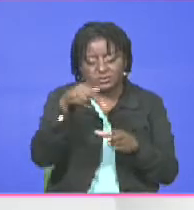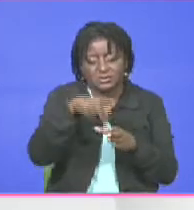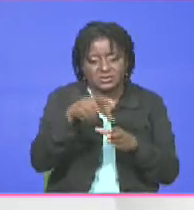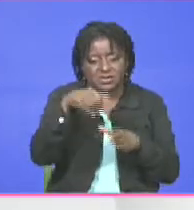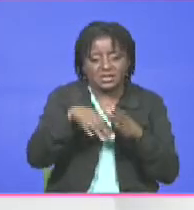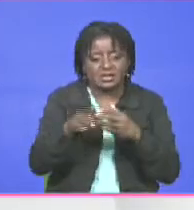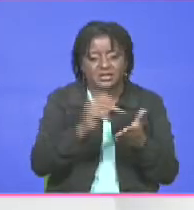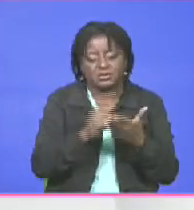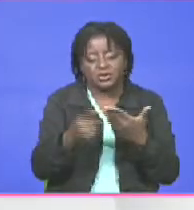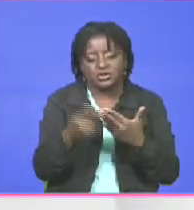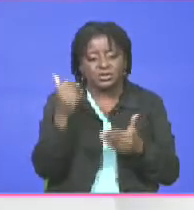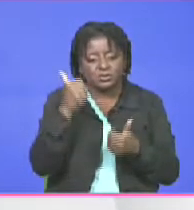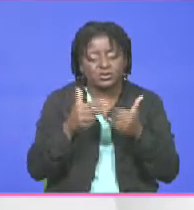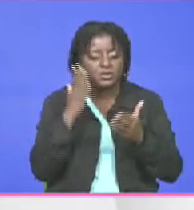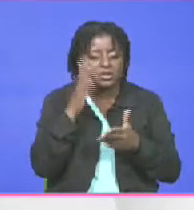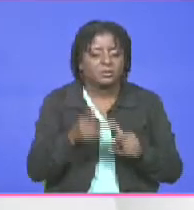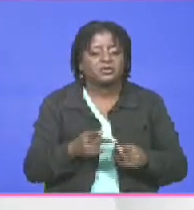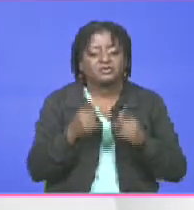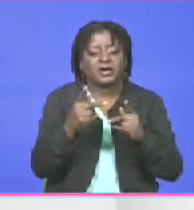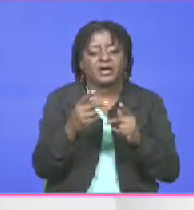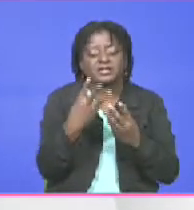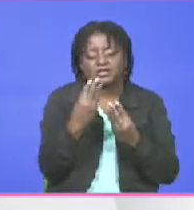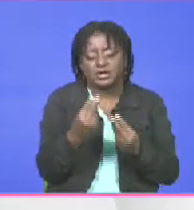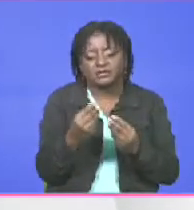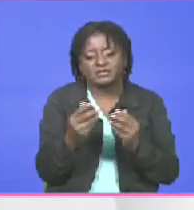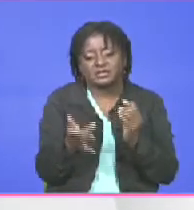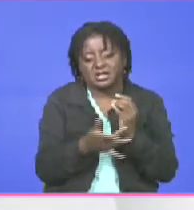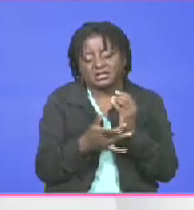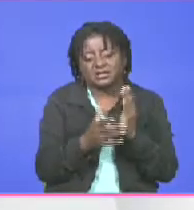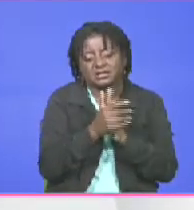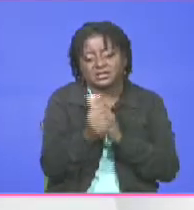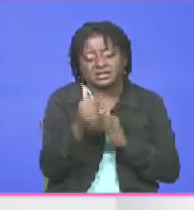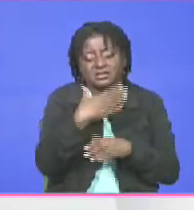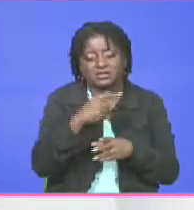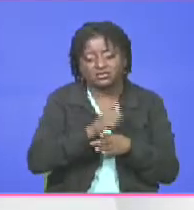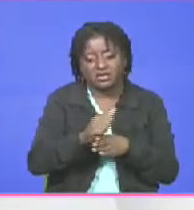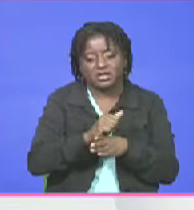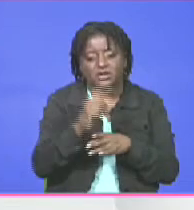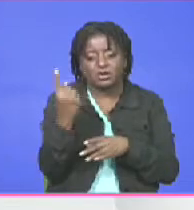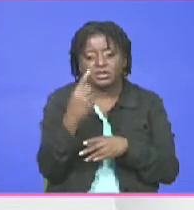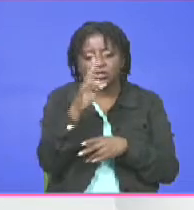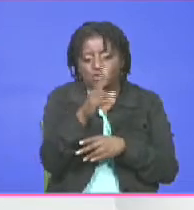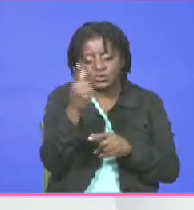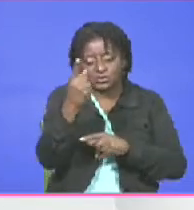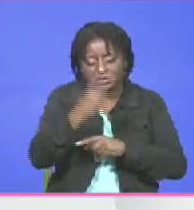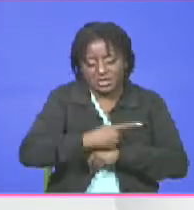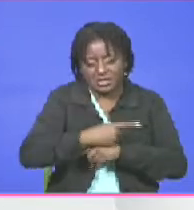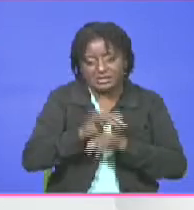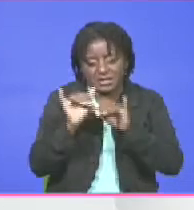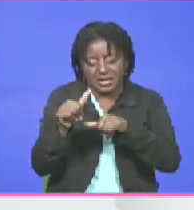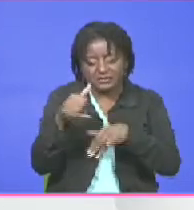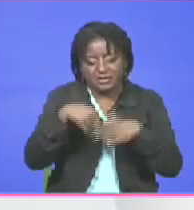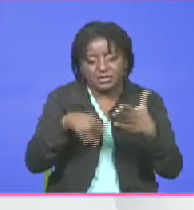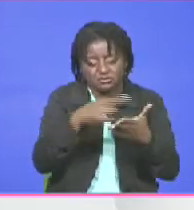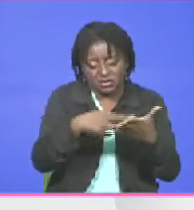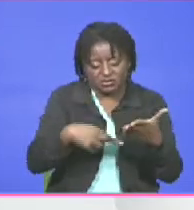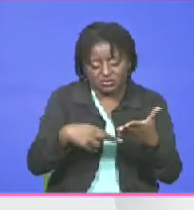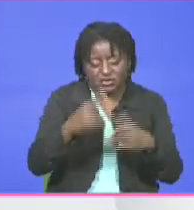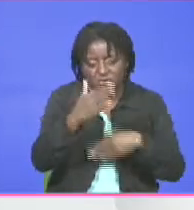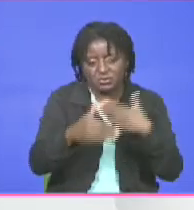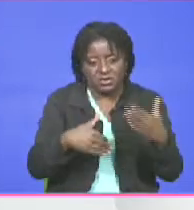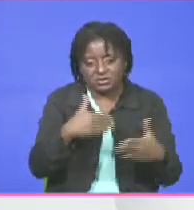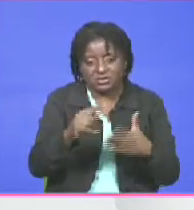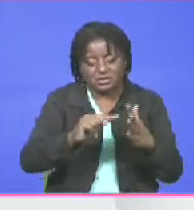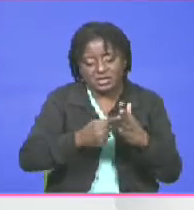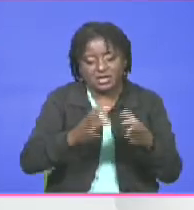will provide soft and technical skills and training. There are only 2 days left in the registration process, and authorities say the launch